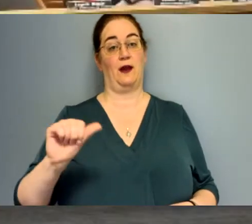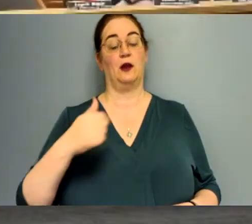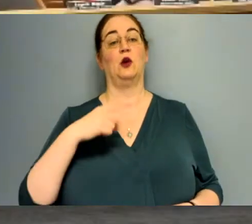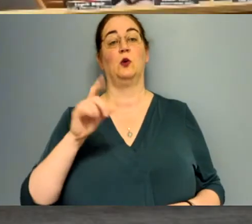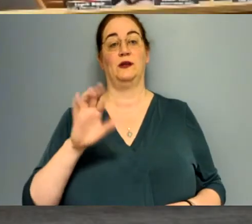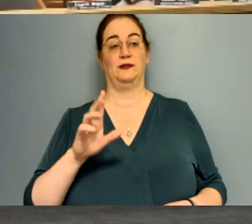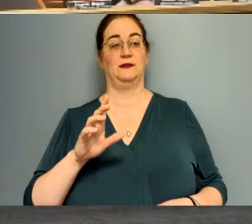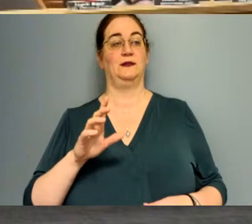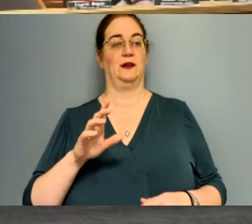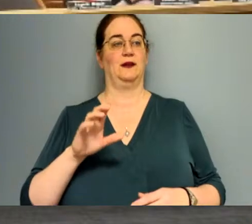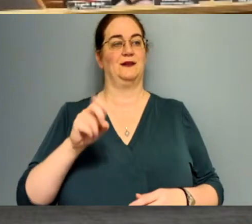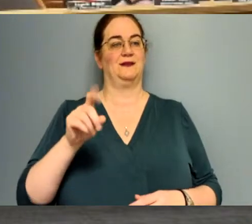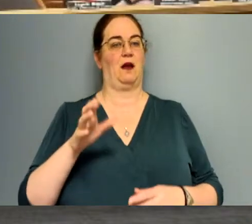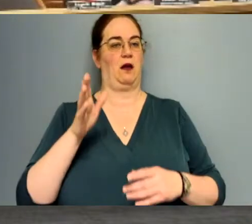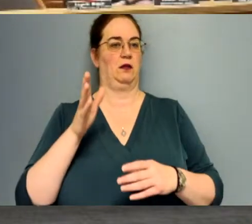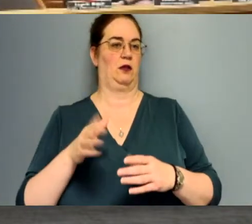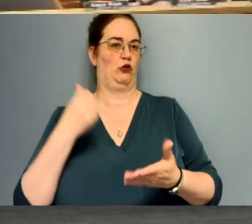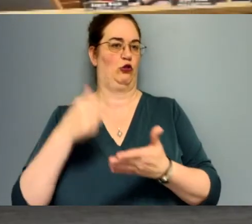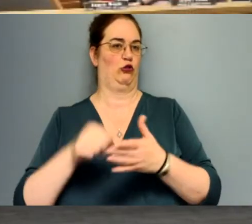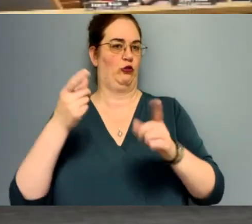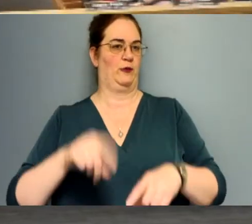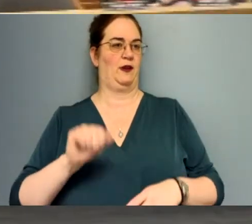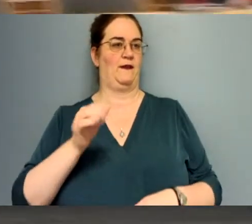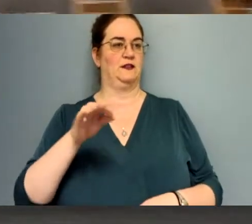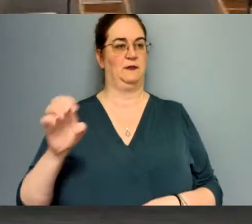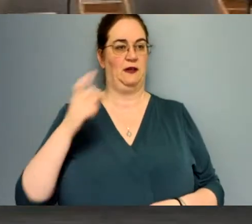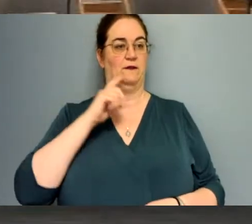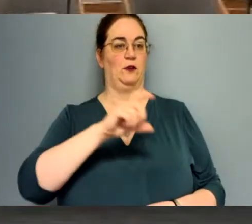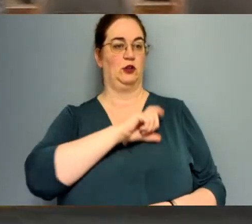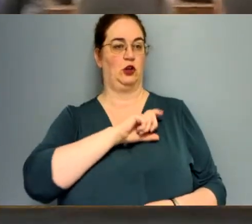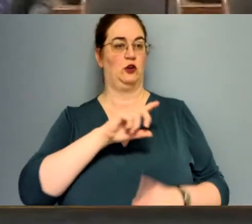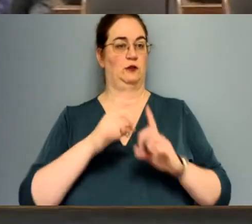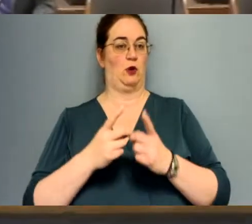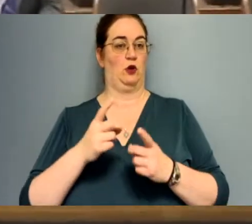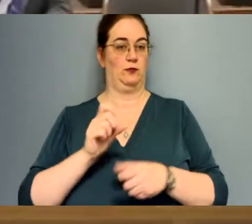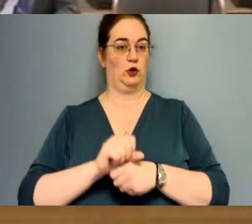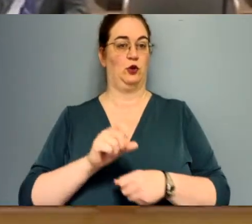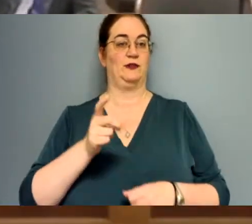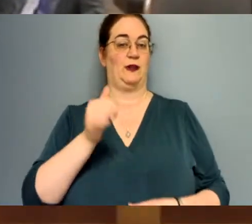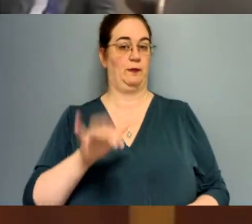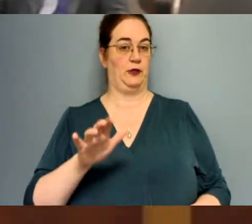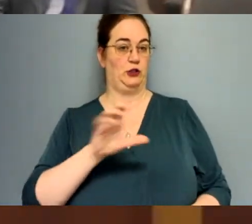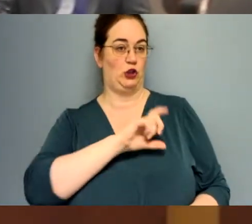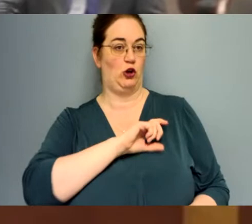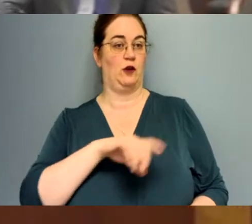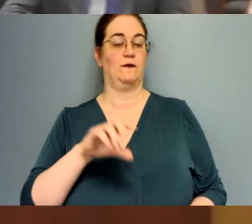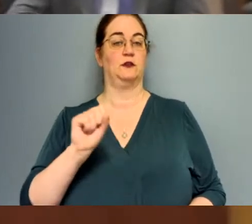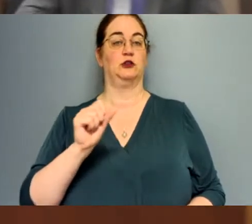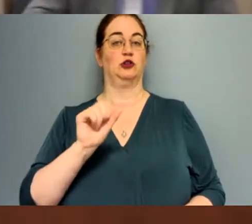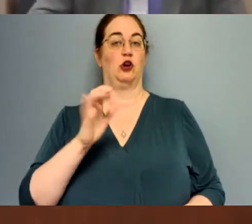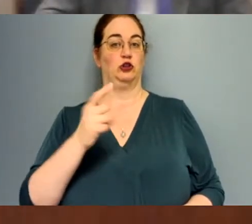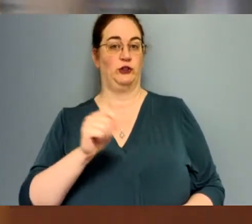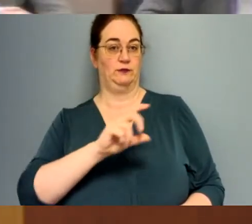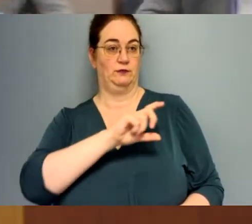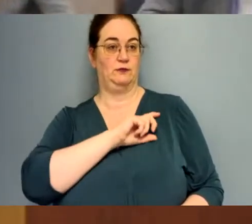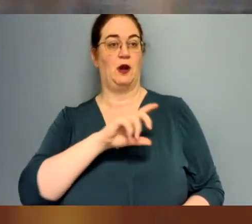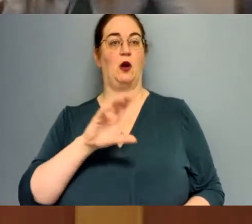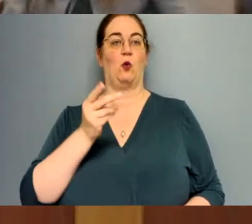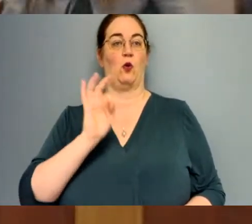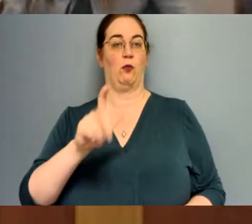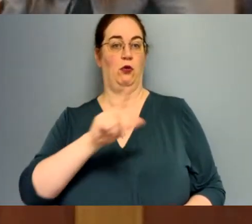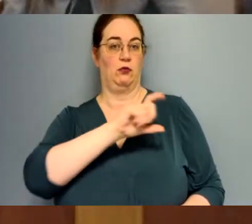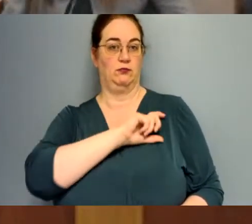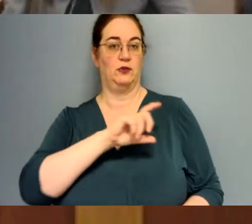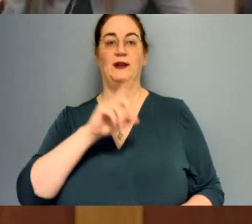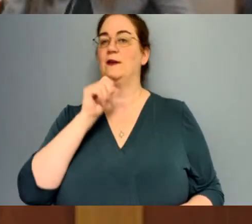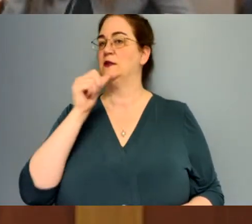side letter agreement with AFSCME for our Sheriff's Department employees, deputy sheriffs, sergeant deputy sheriffs, and corporal deputy sheriffs. It